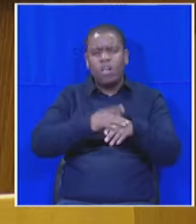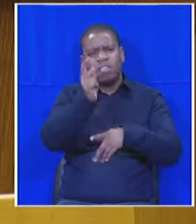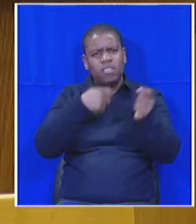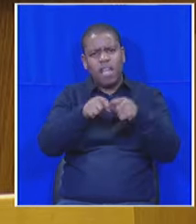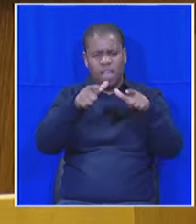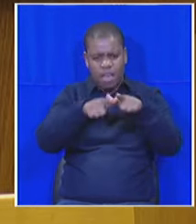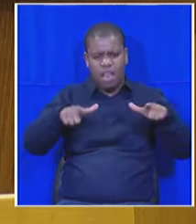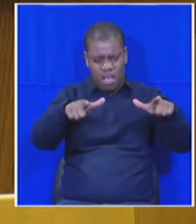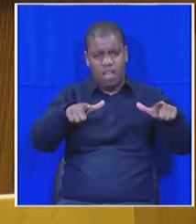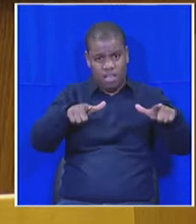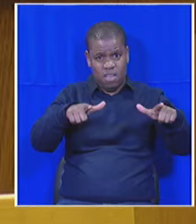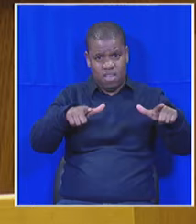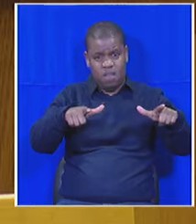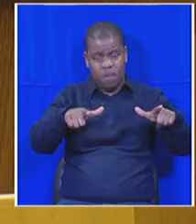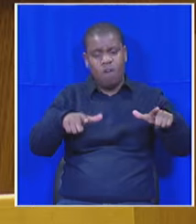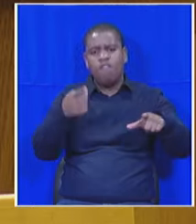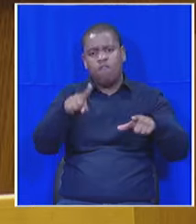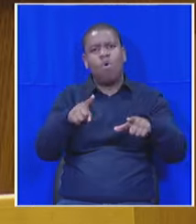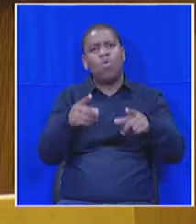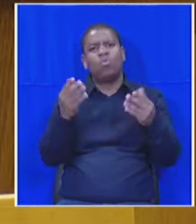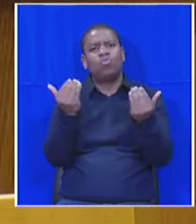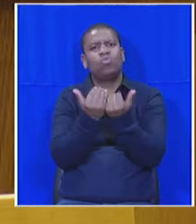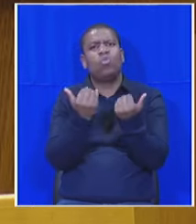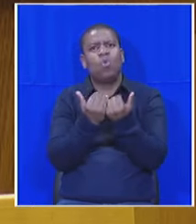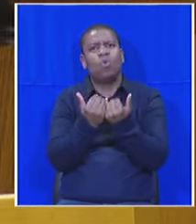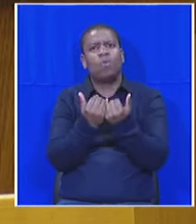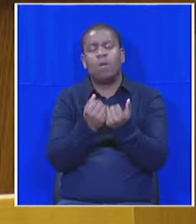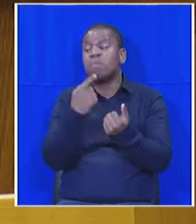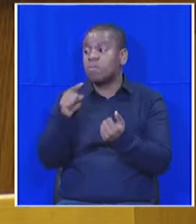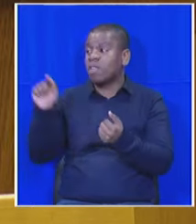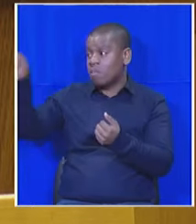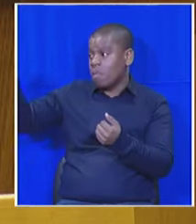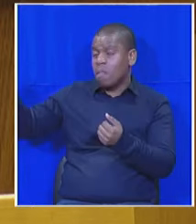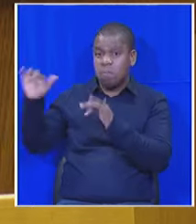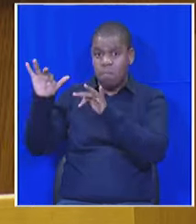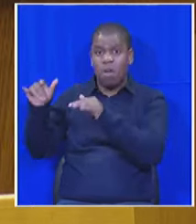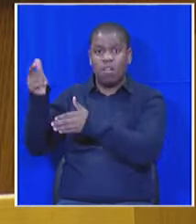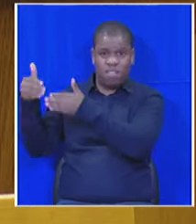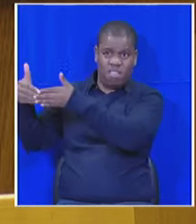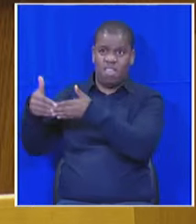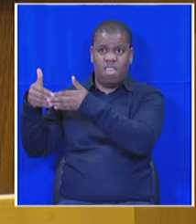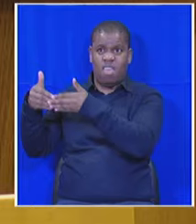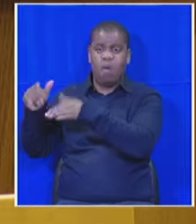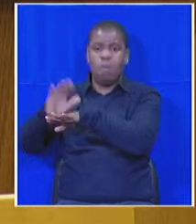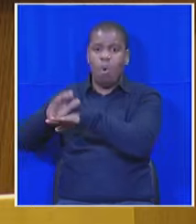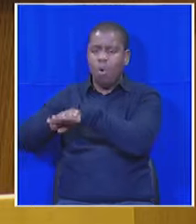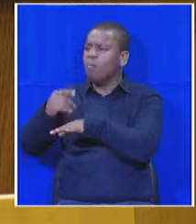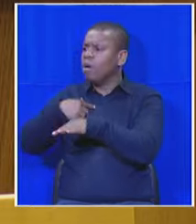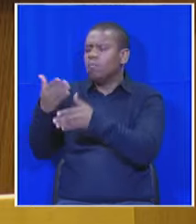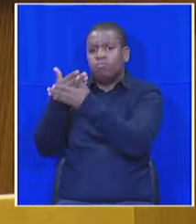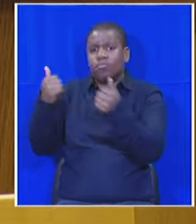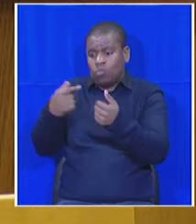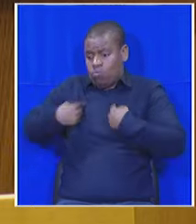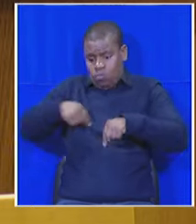this land for a school. And you're saying to me you care about the people. Maybe what I need my colleagues to do